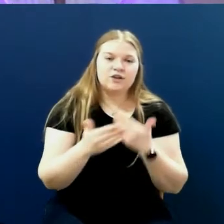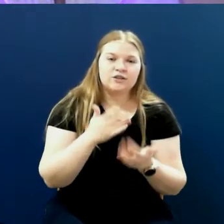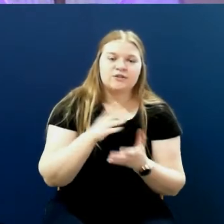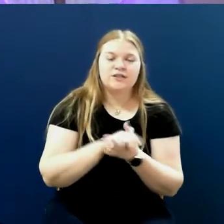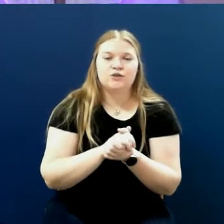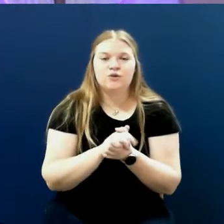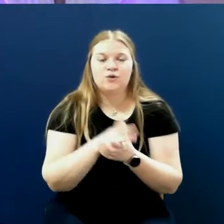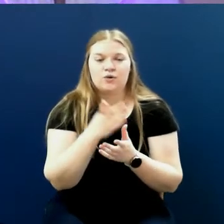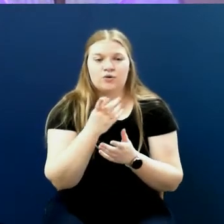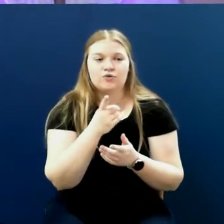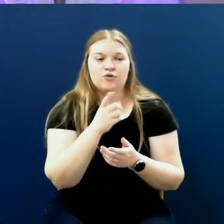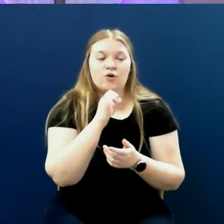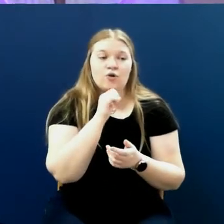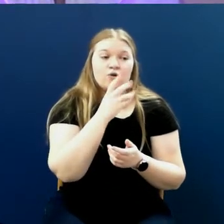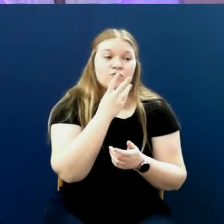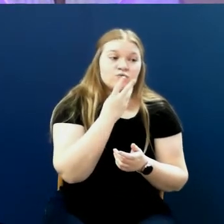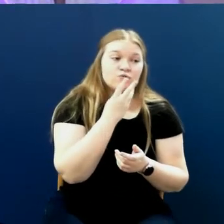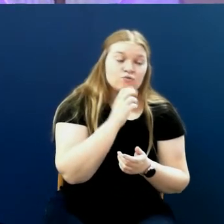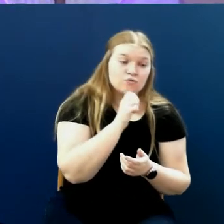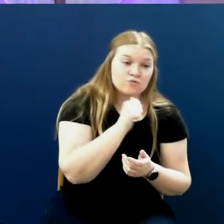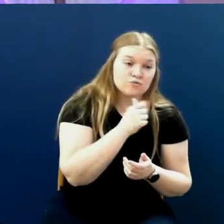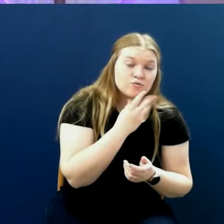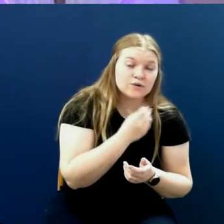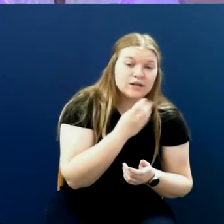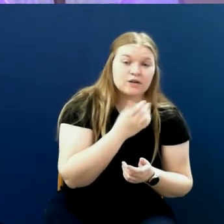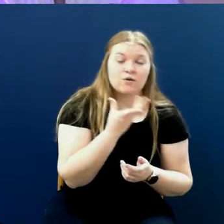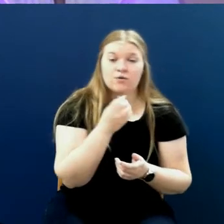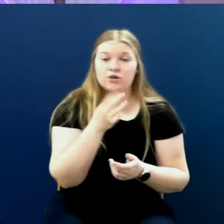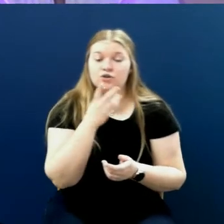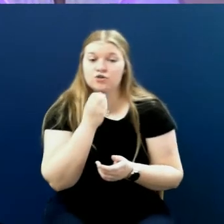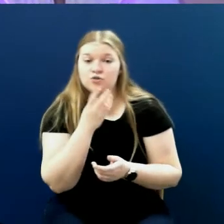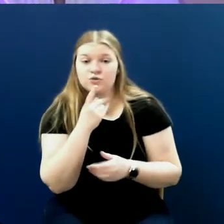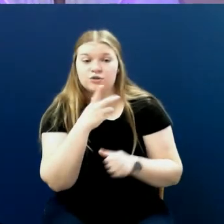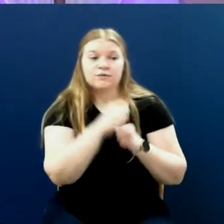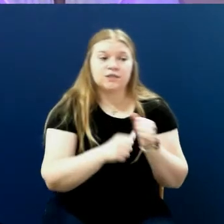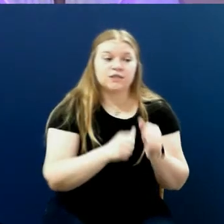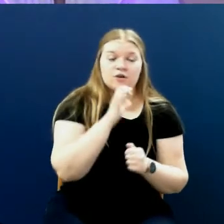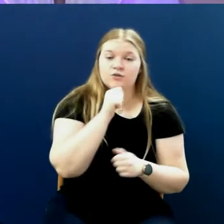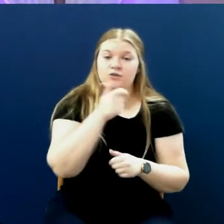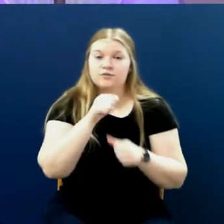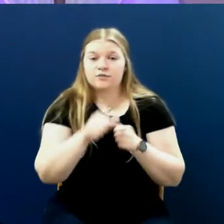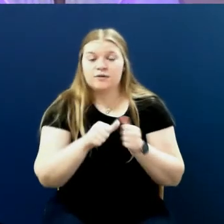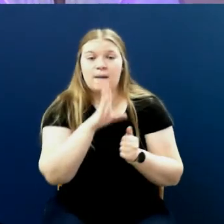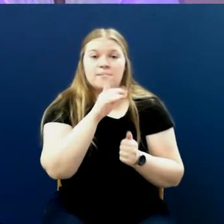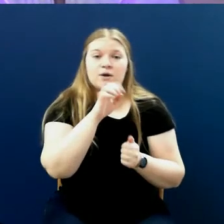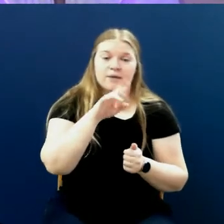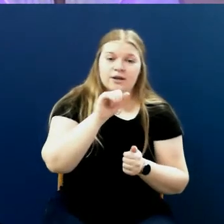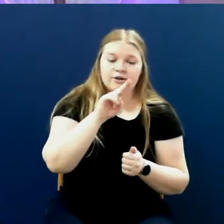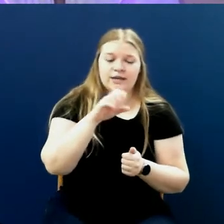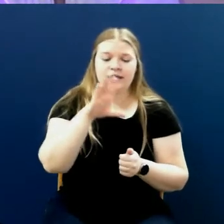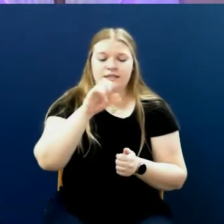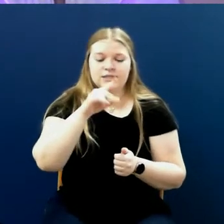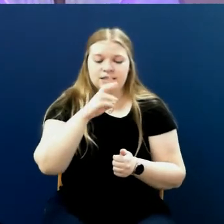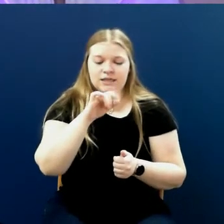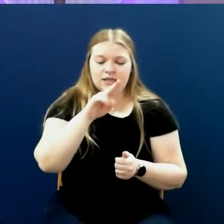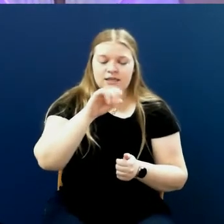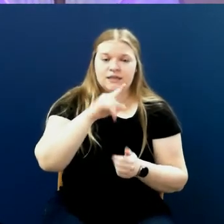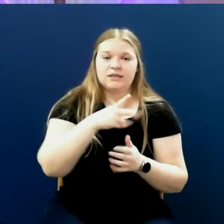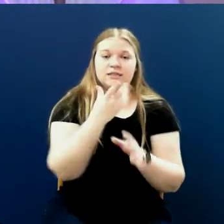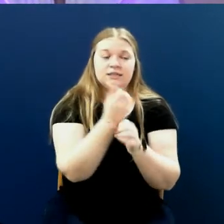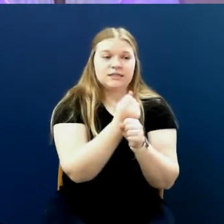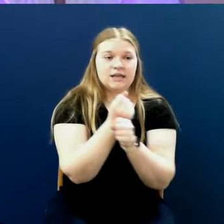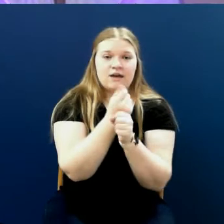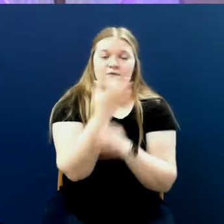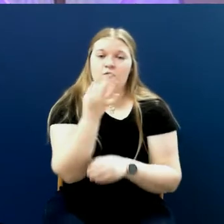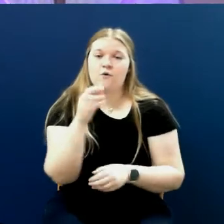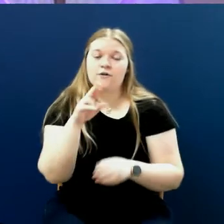neither Greek nor Jew, circumcised or uncircumcised, barbarian, Scythian, slave or free, but Christ